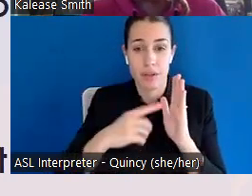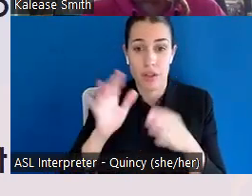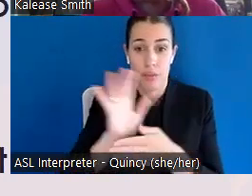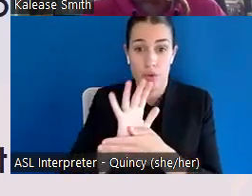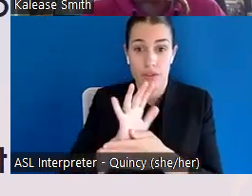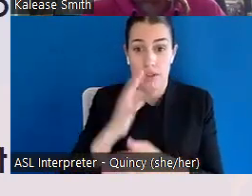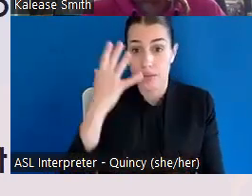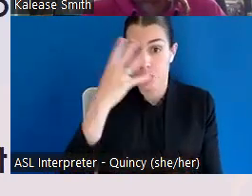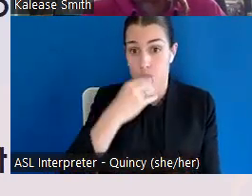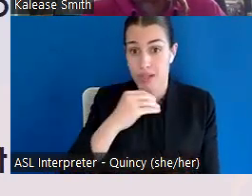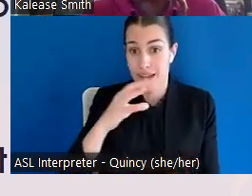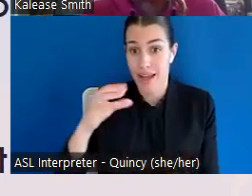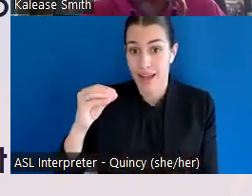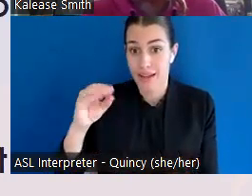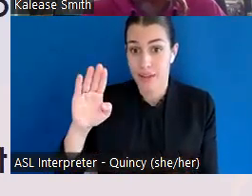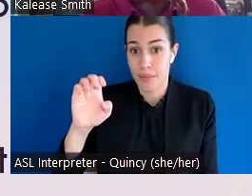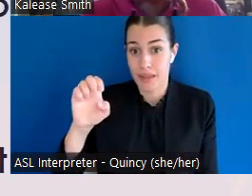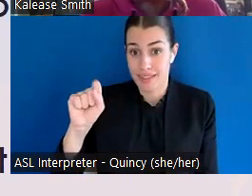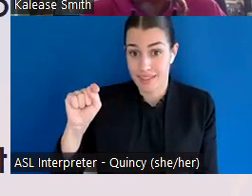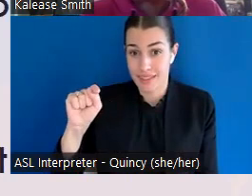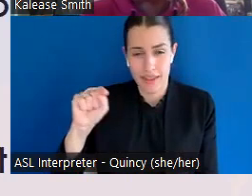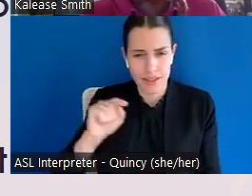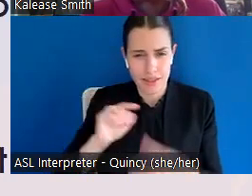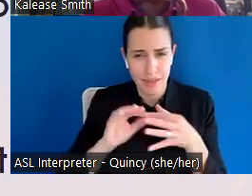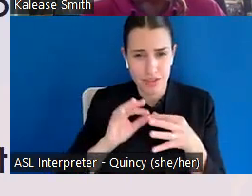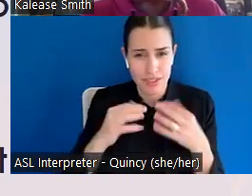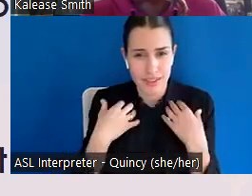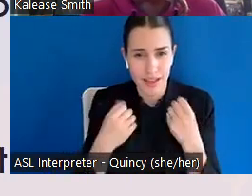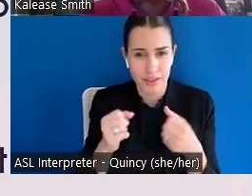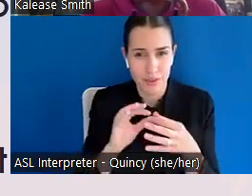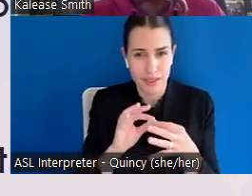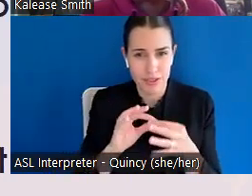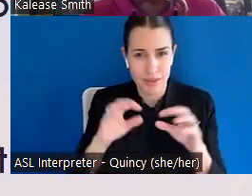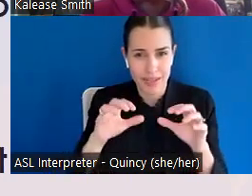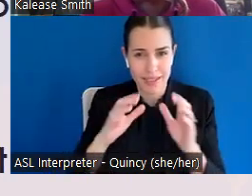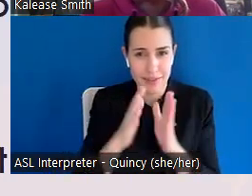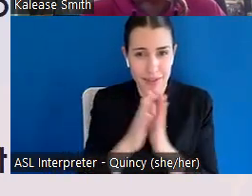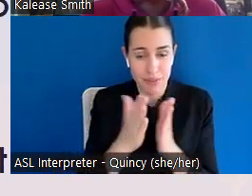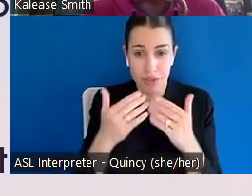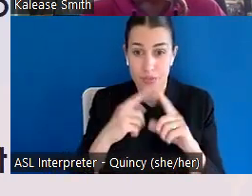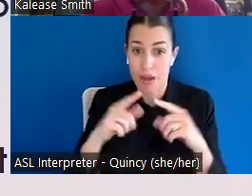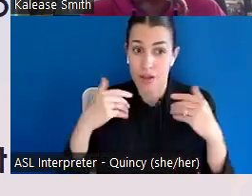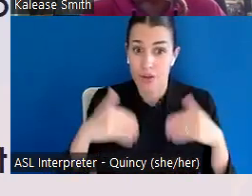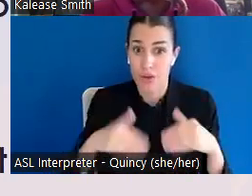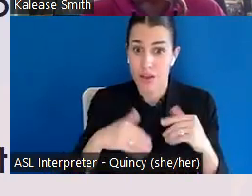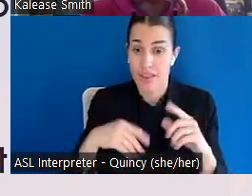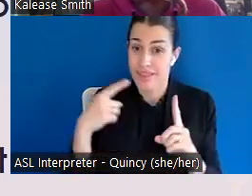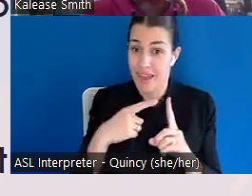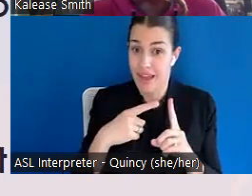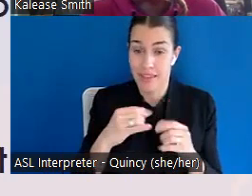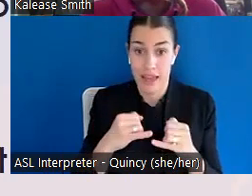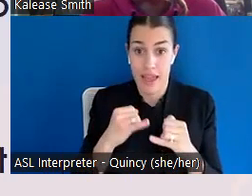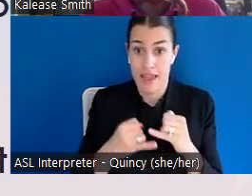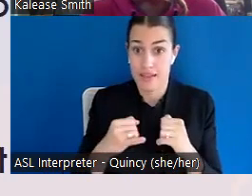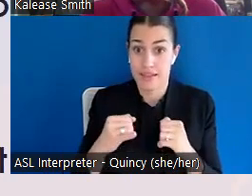so that is actually briefly mentioned in the Healthy Relationships Activity book. But I think, you know, certainly the end of Beauty